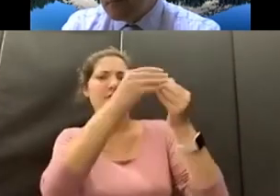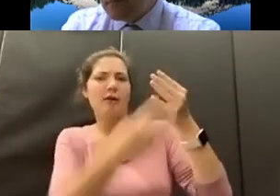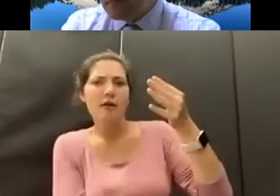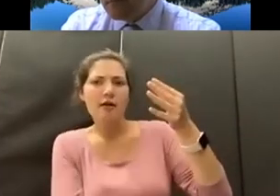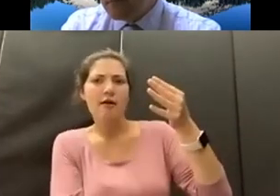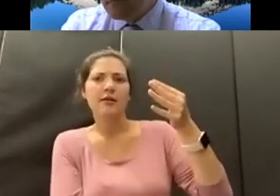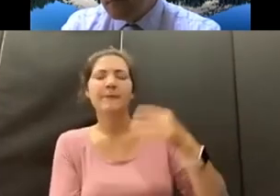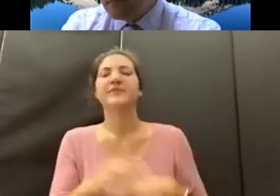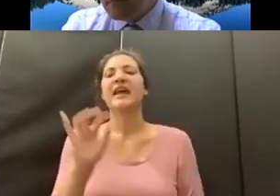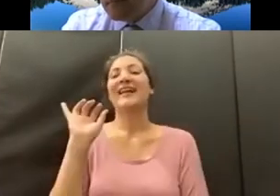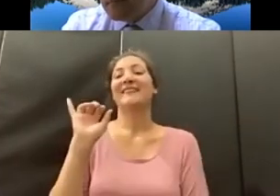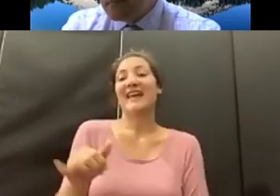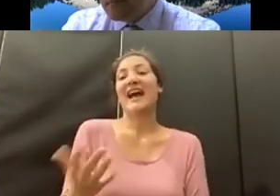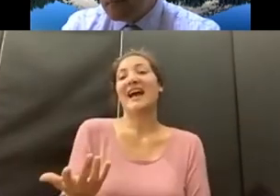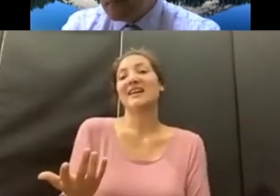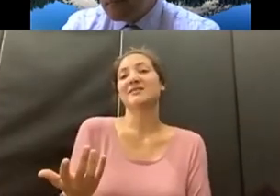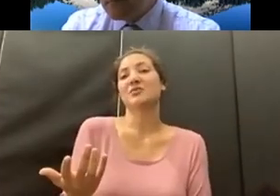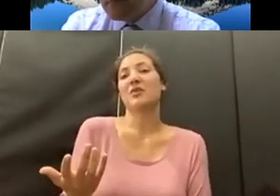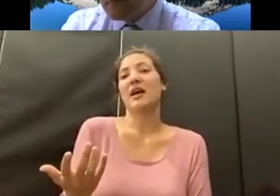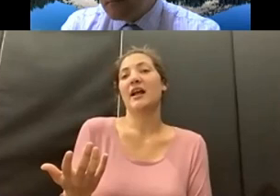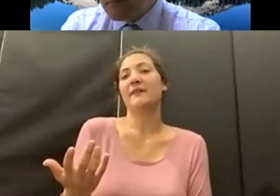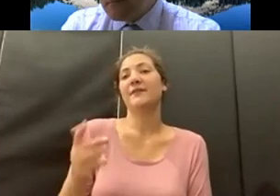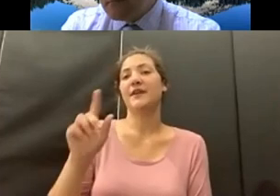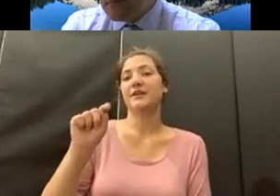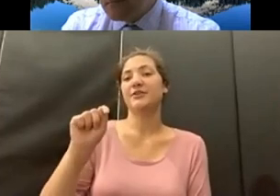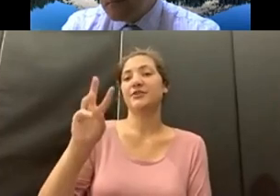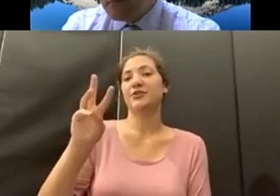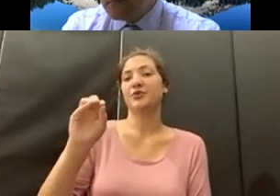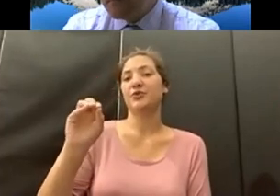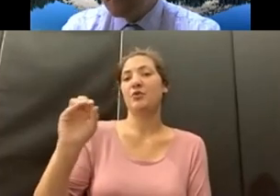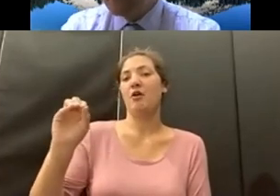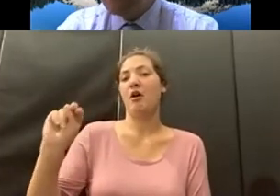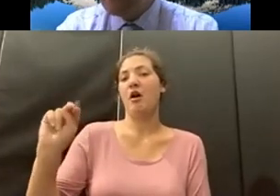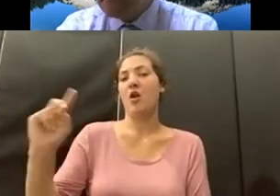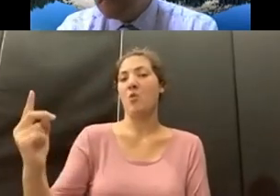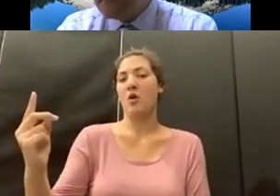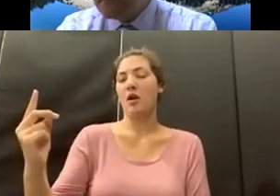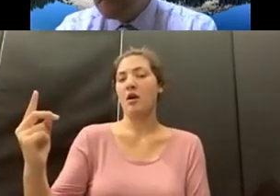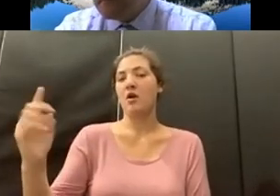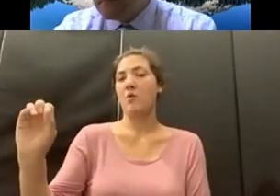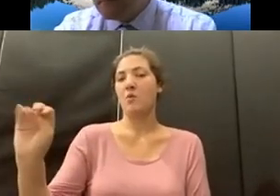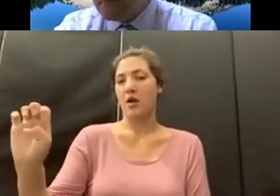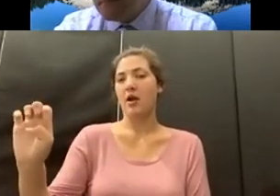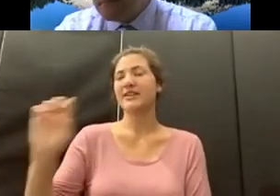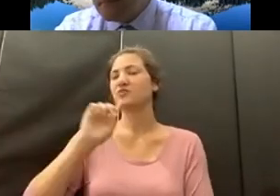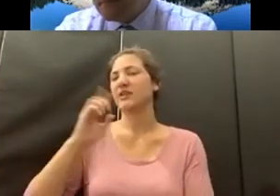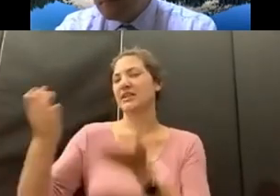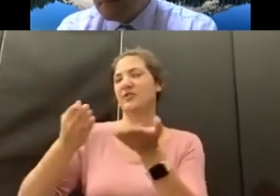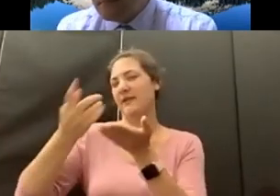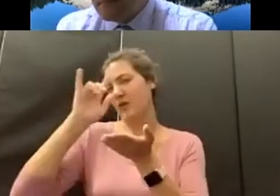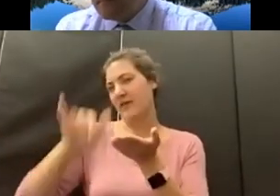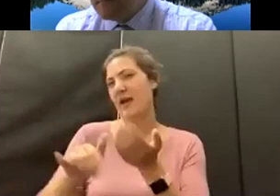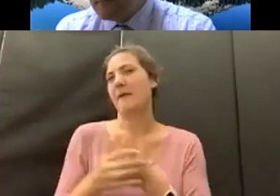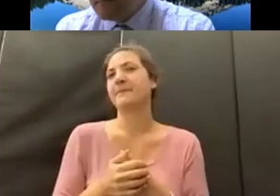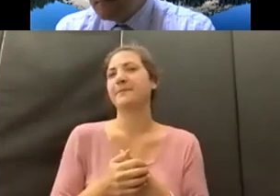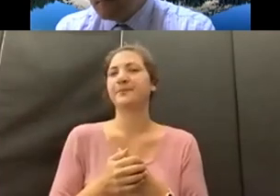211 really is serving for. For our county. Yes, yeah. Thank you so much. Go ahead, was that